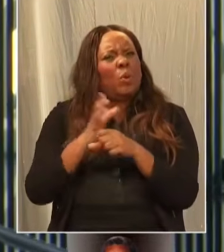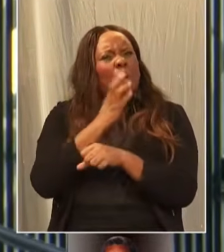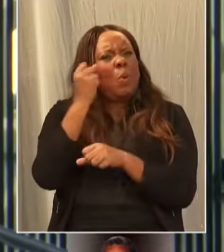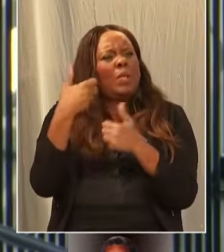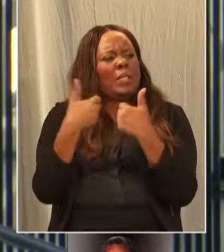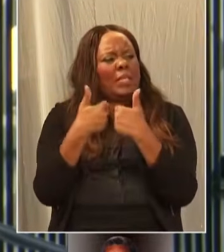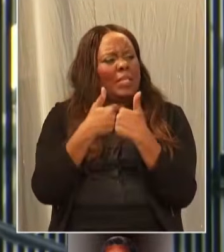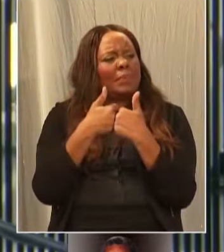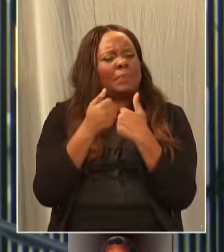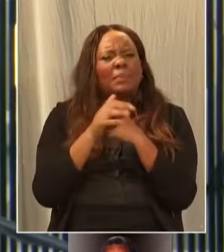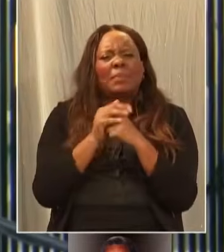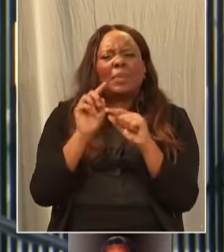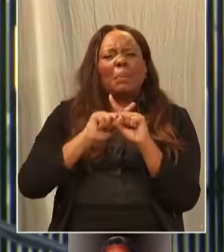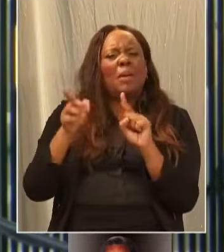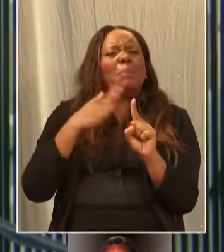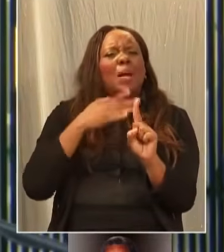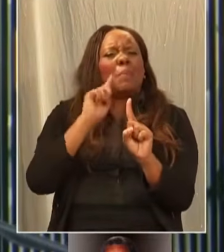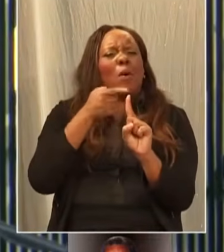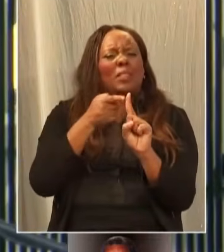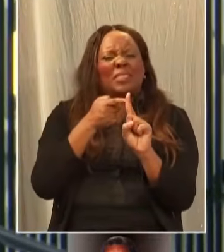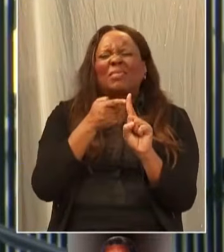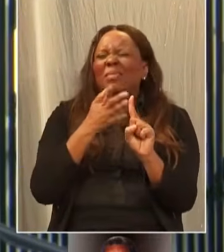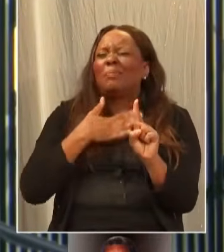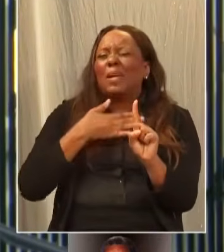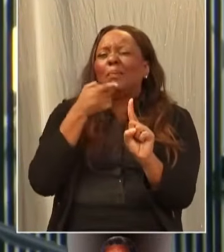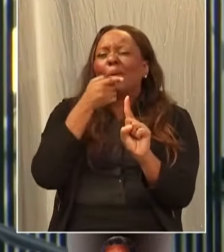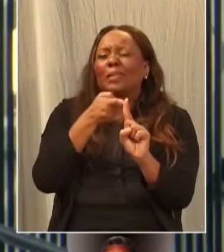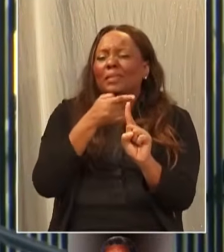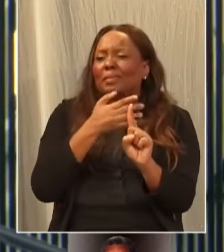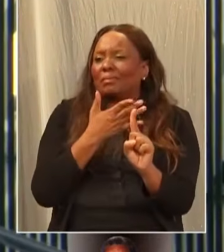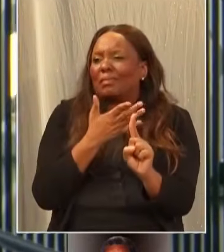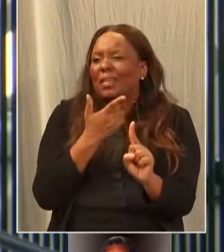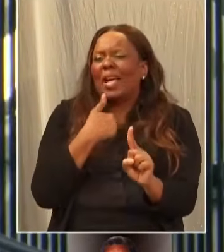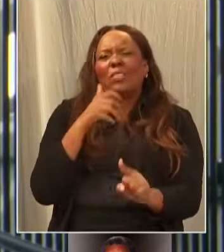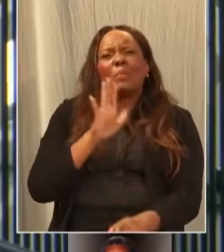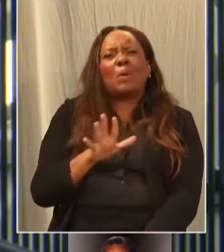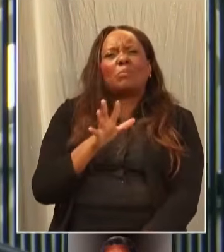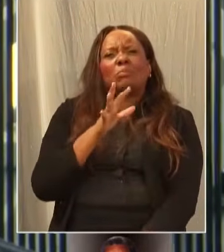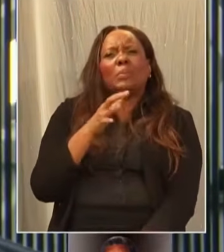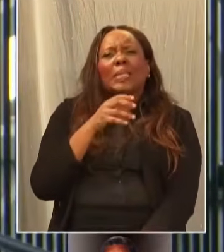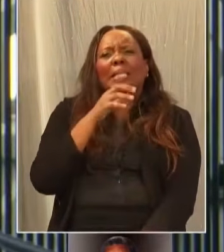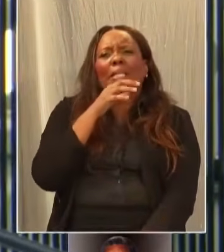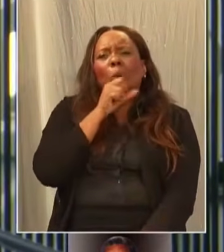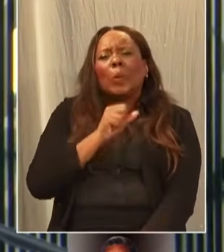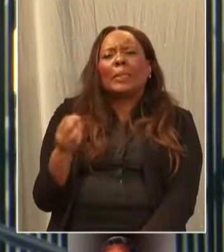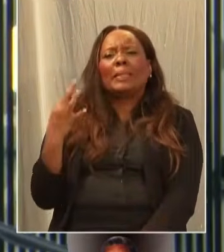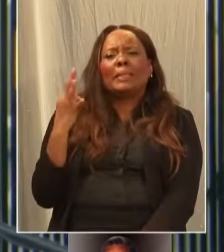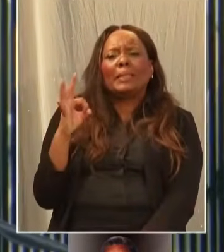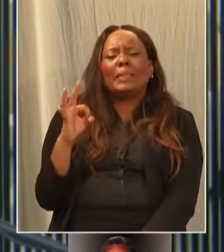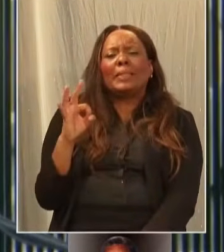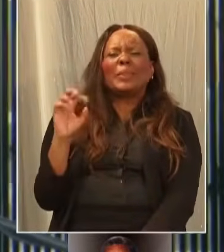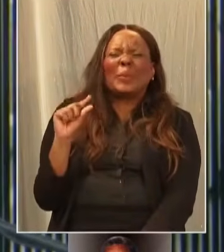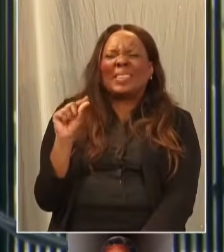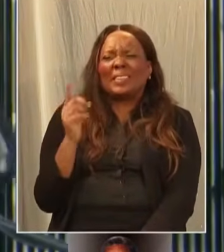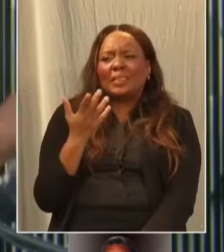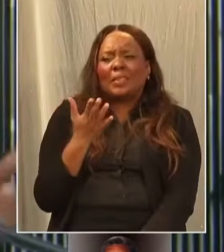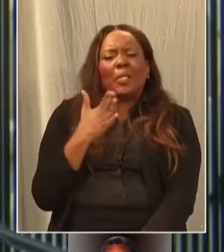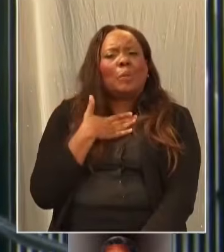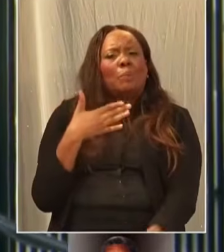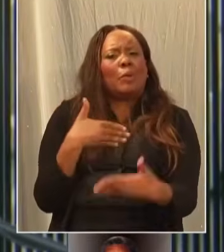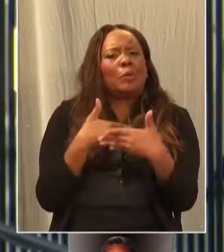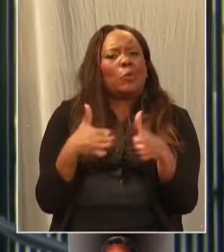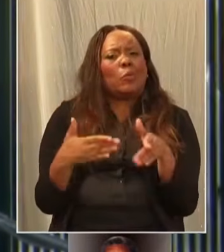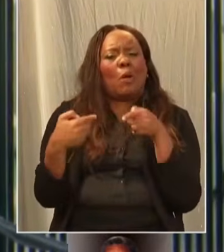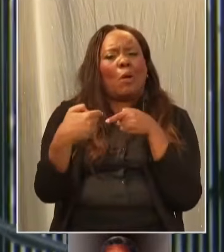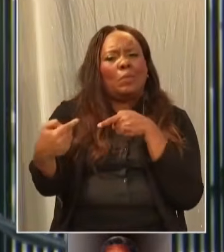But the point is, I was probably 19 or 20 And my room was opposite